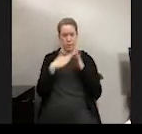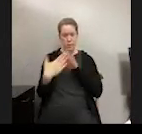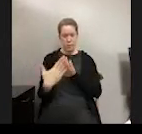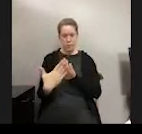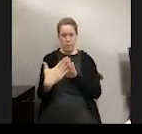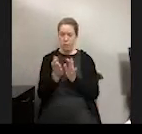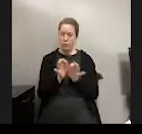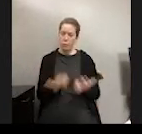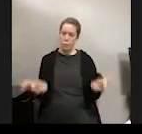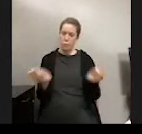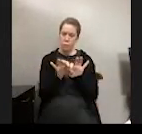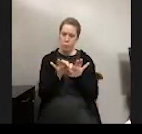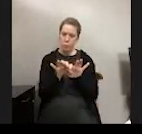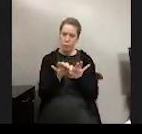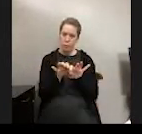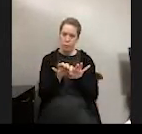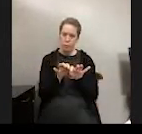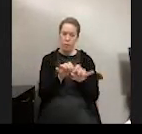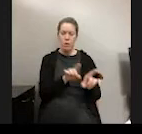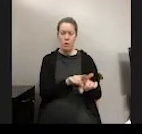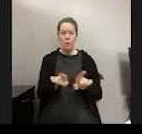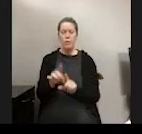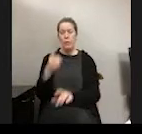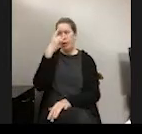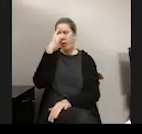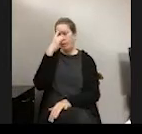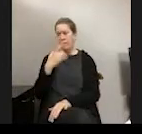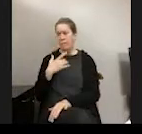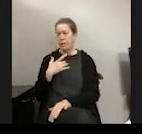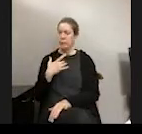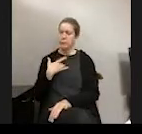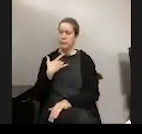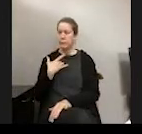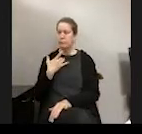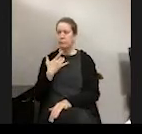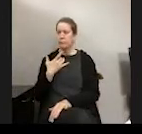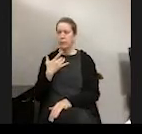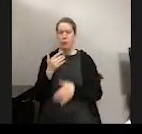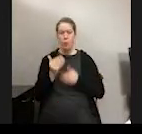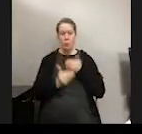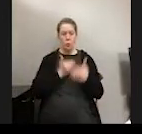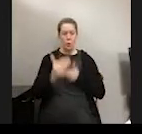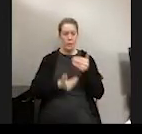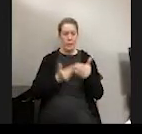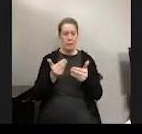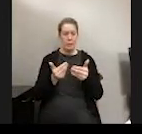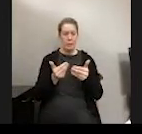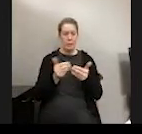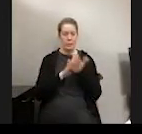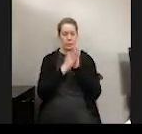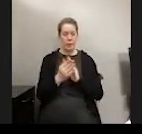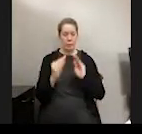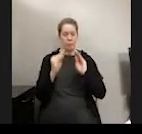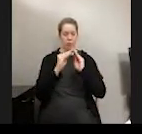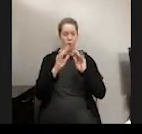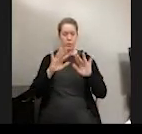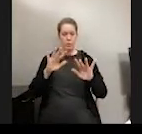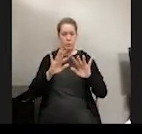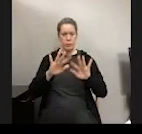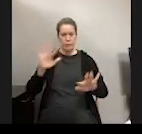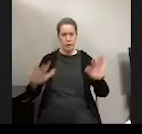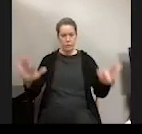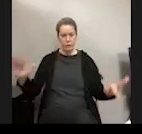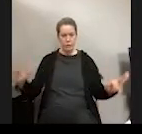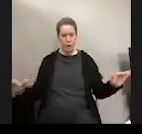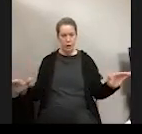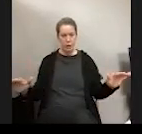And I think that having the process be more diversified as well. more diverse